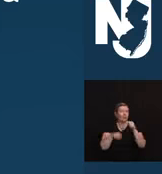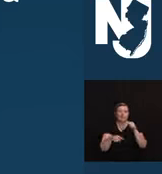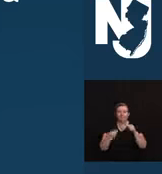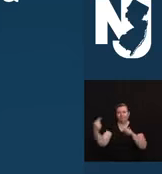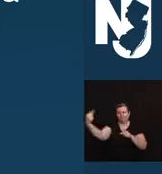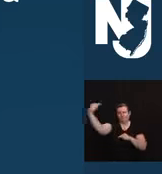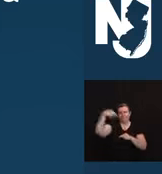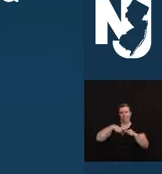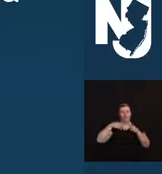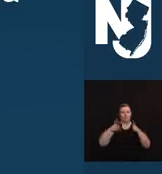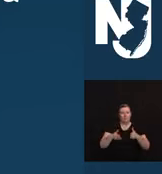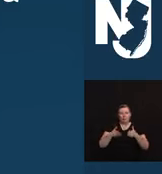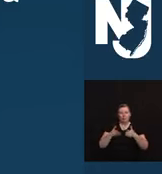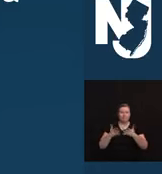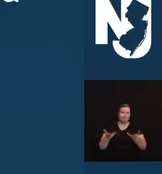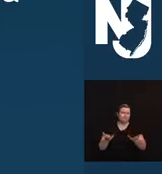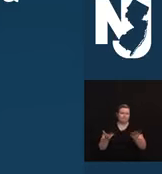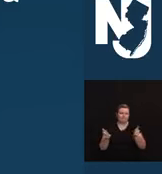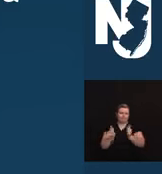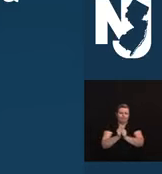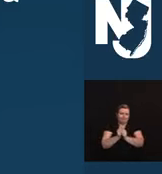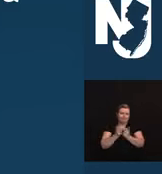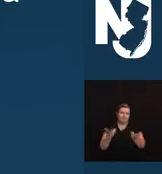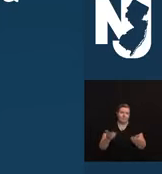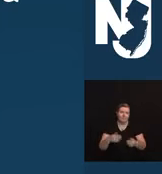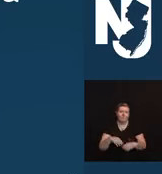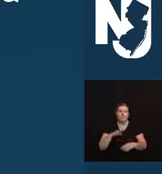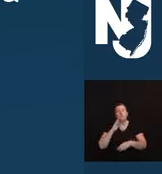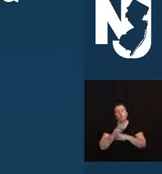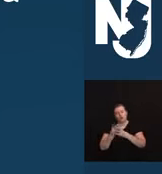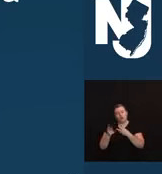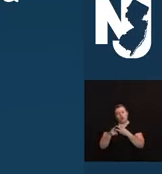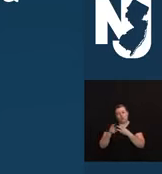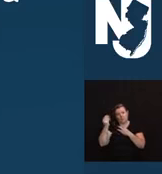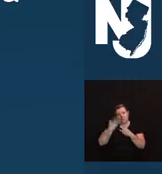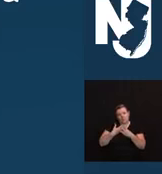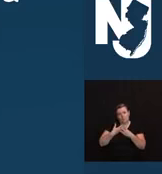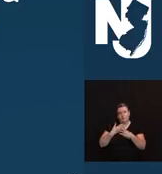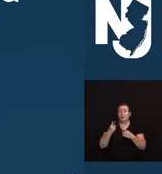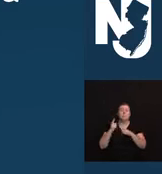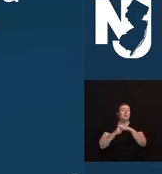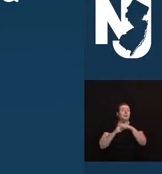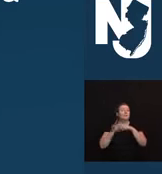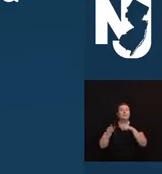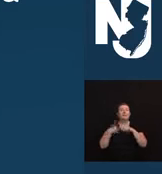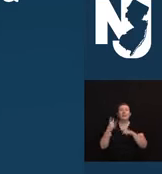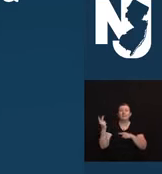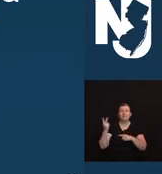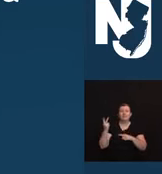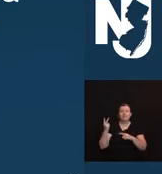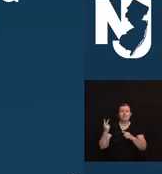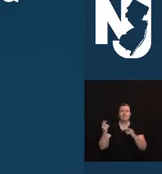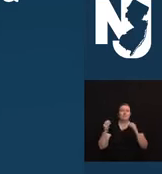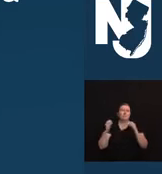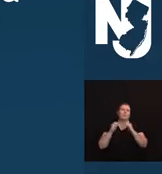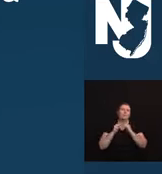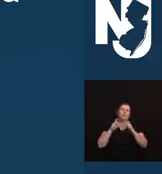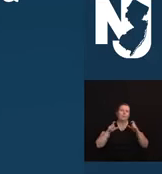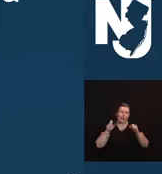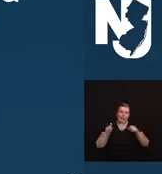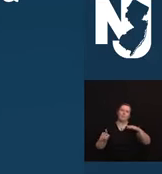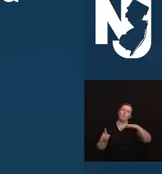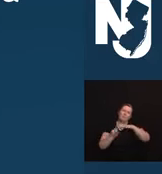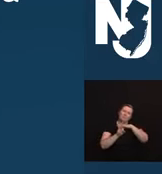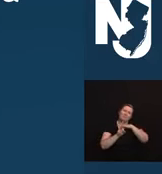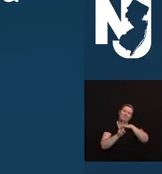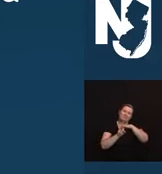and Karen said the only silver lining to this was that a lot more people could participate, folks who were probably